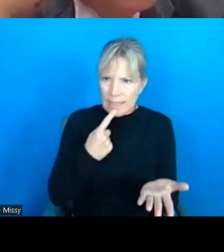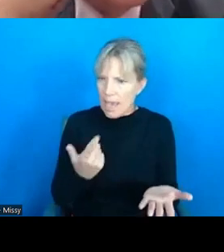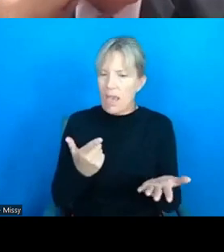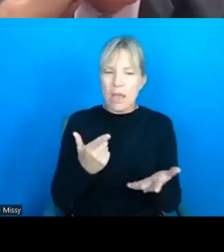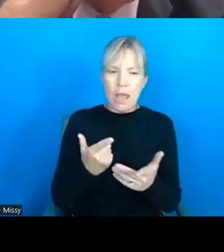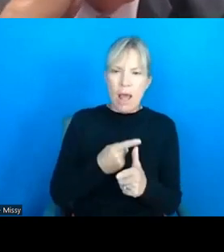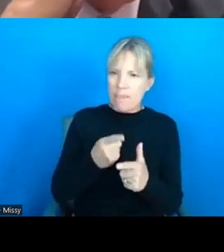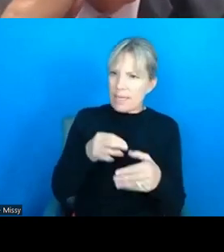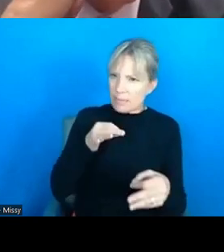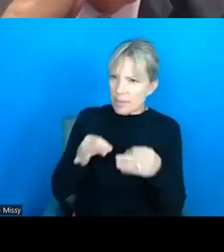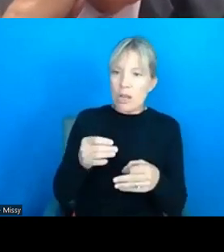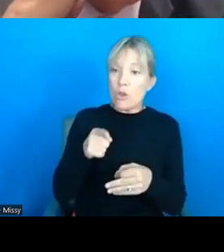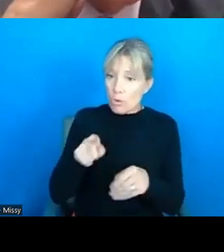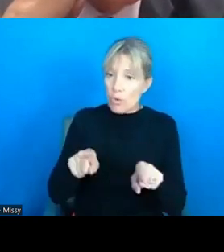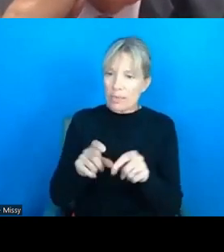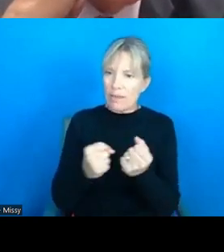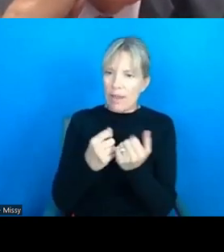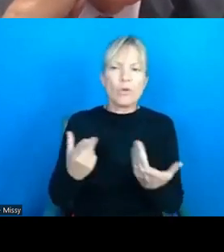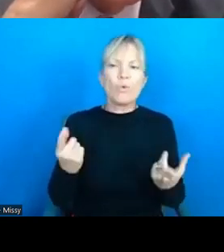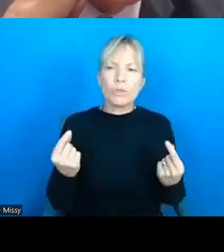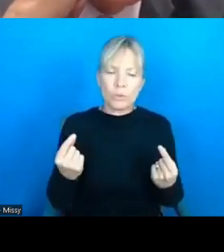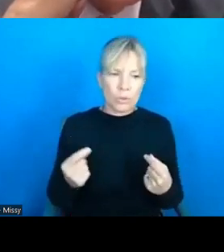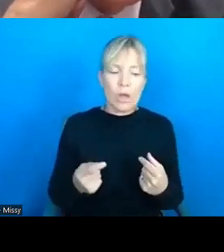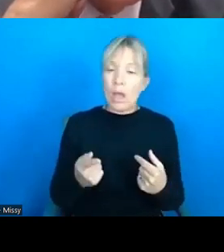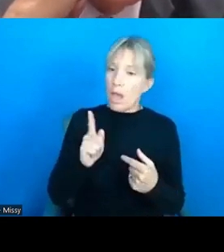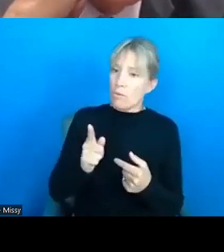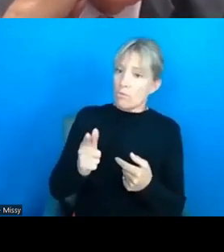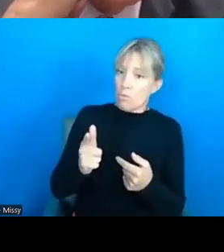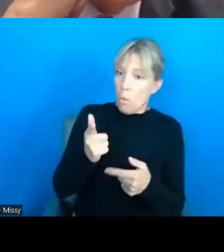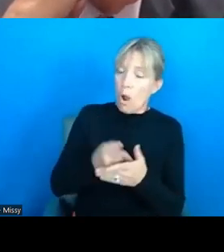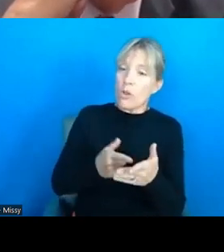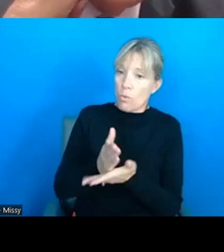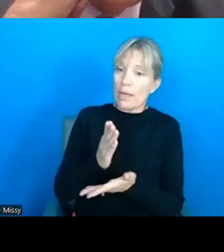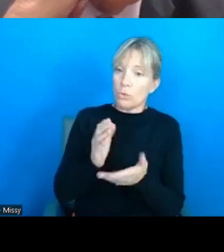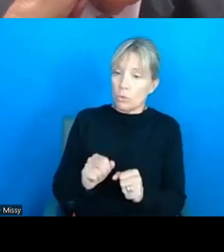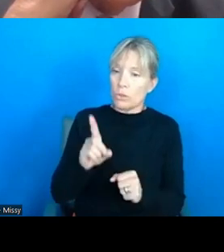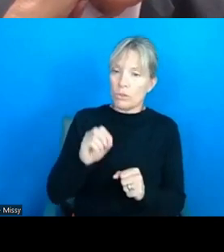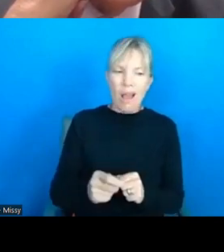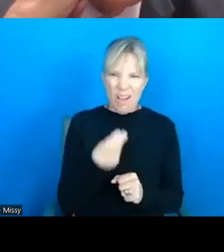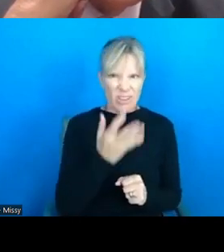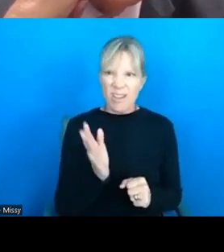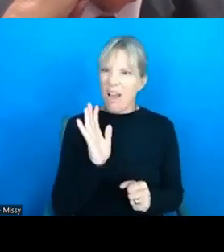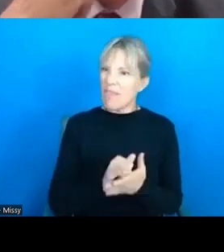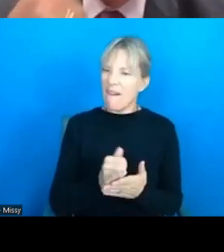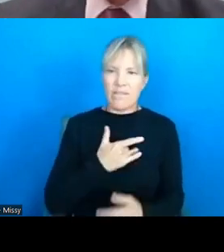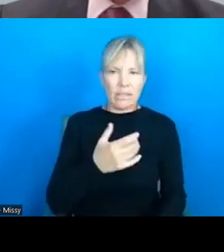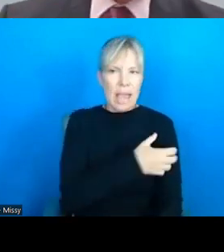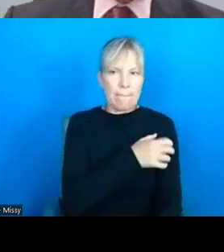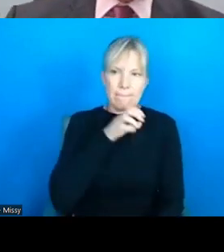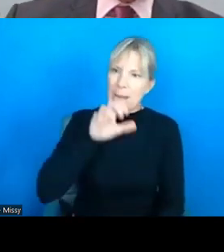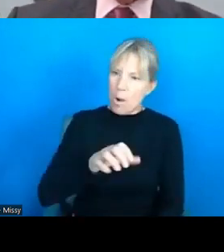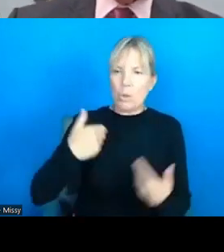you could do as an advocate and what you were entitled to do. And that, I got to tell you, that was very empowering. It